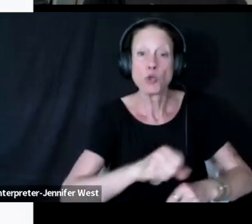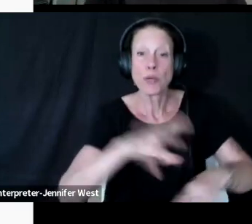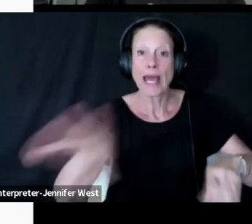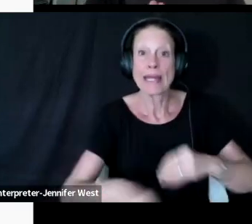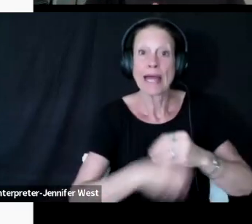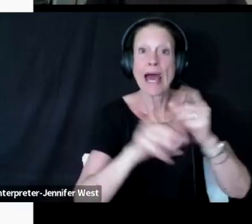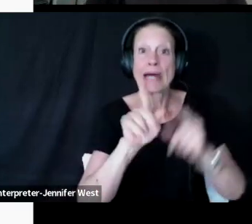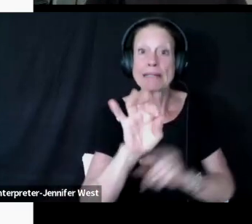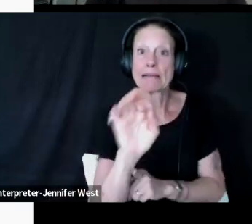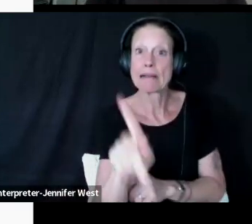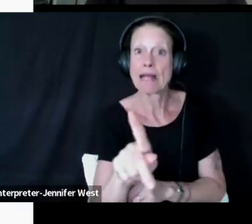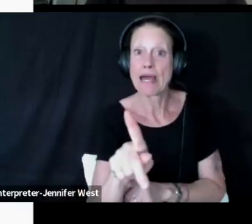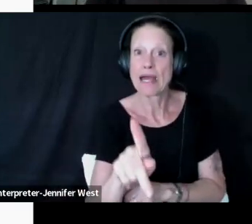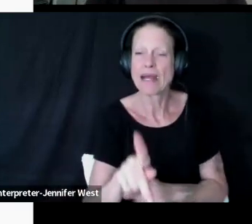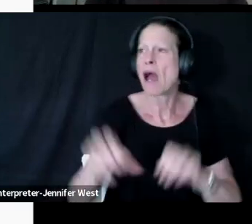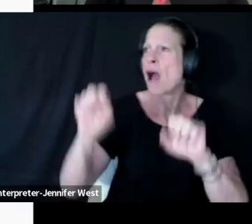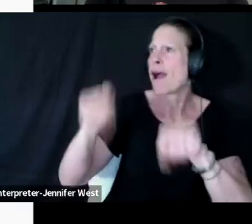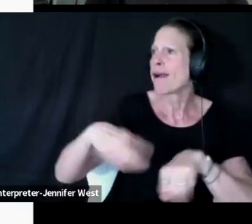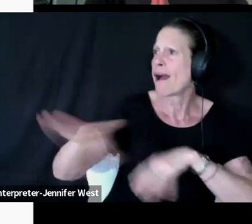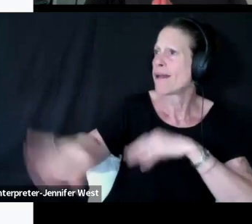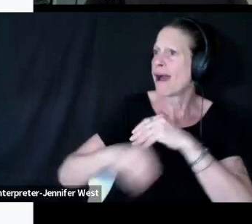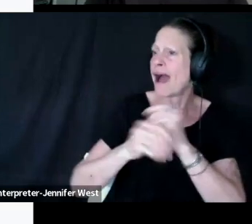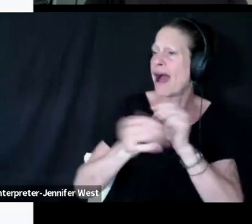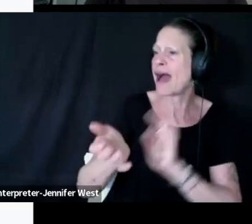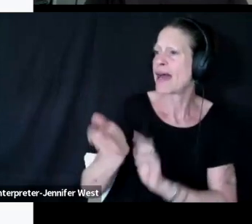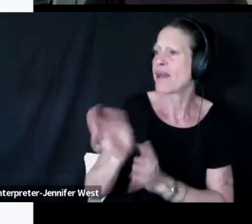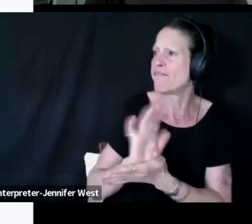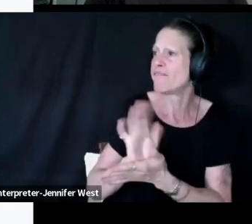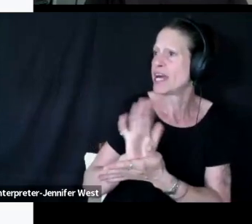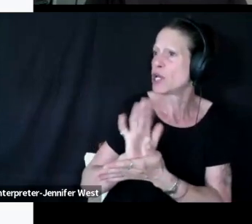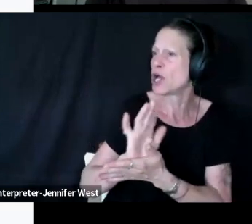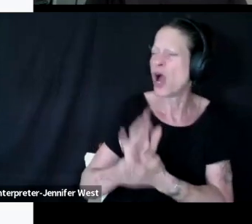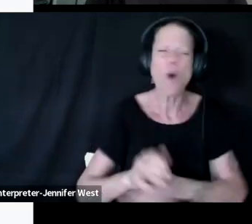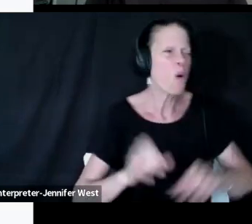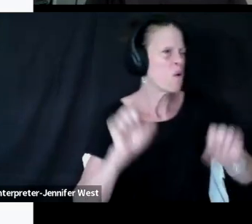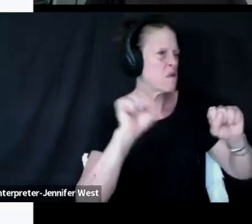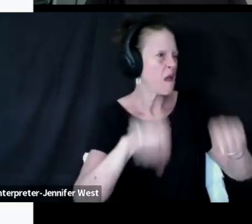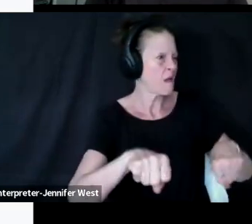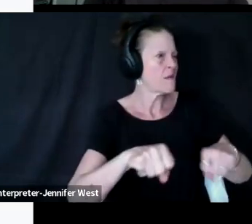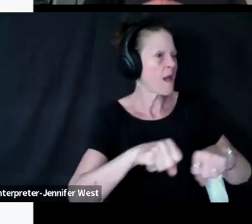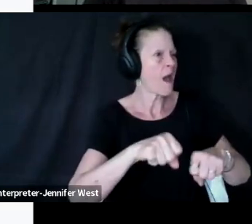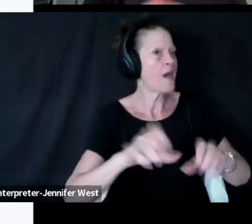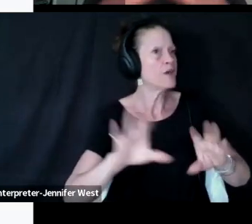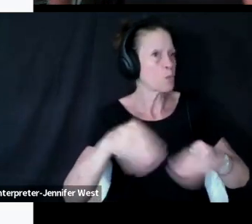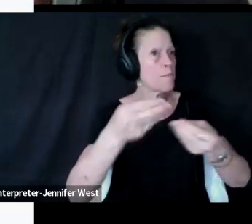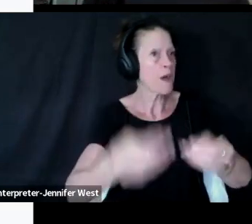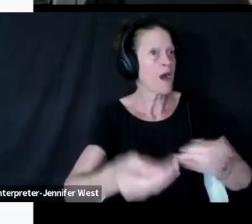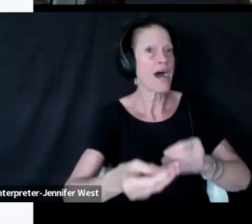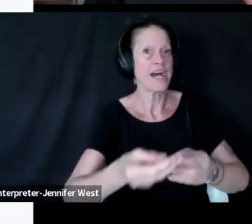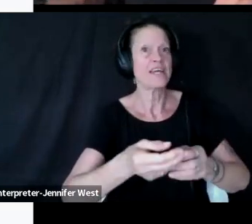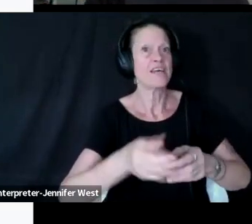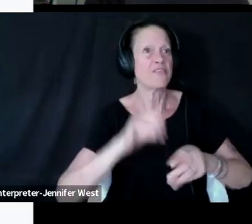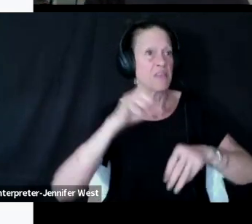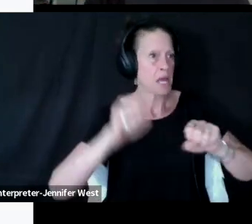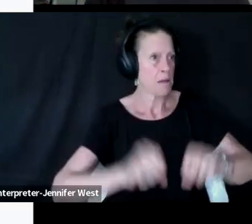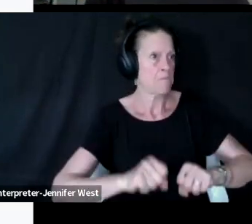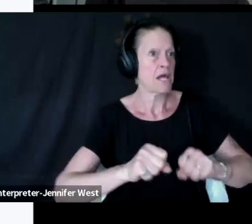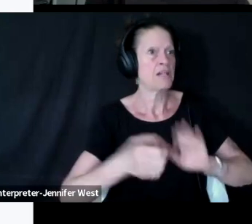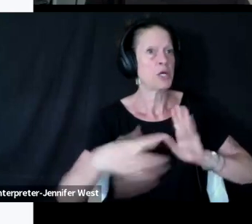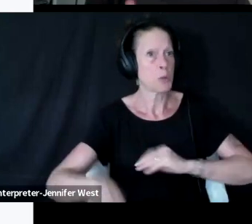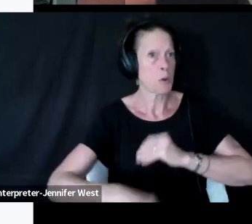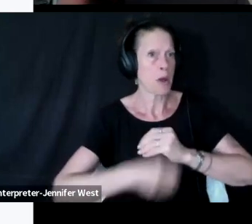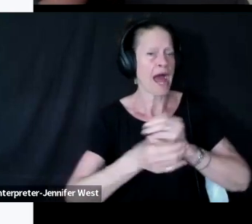asking us, hey, could we add video to this? So we gave the ability for you to add video links so you can actually show people how to